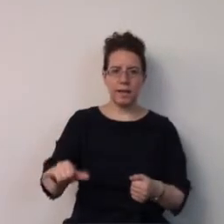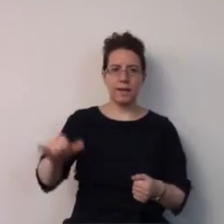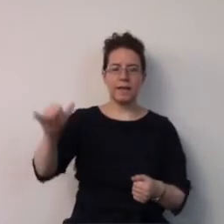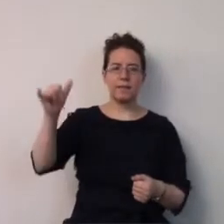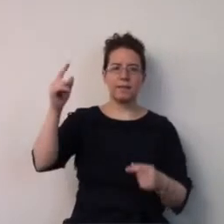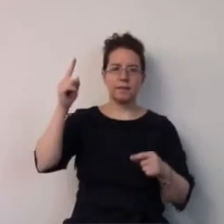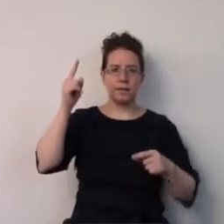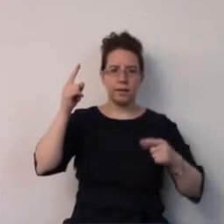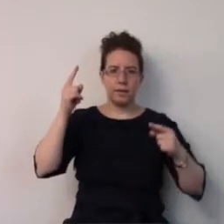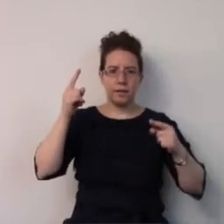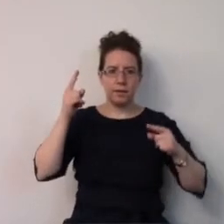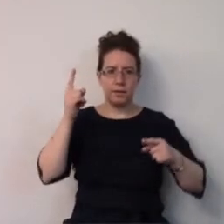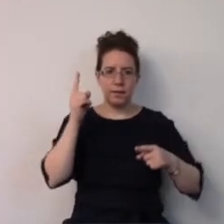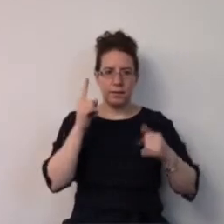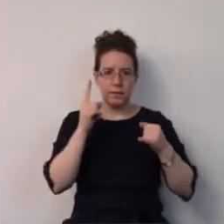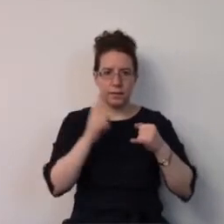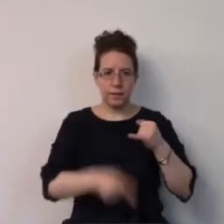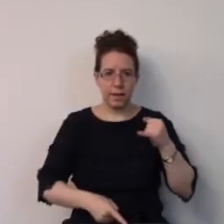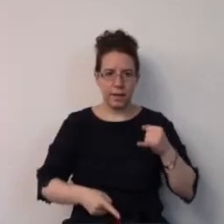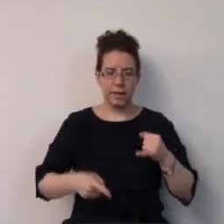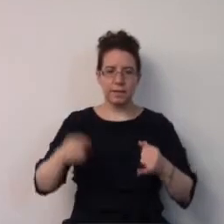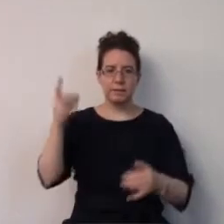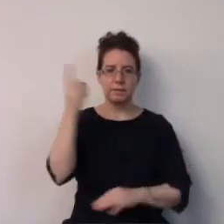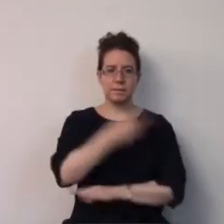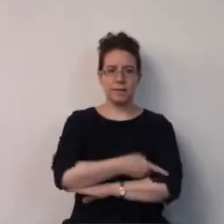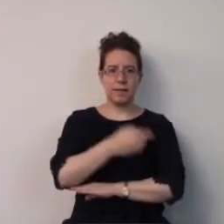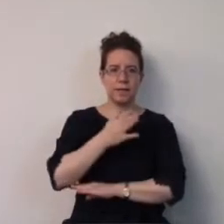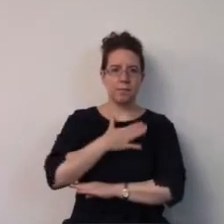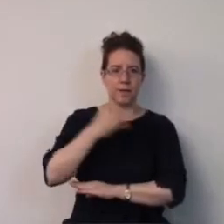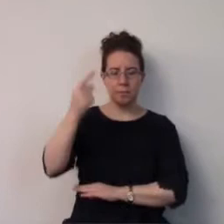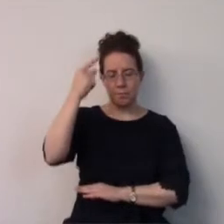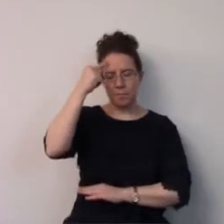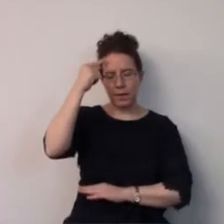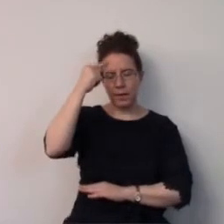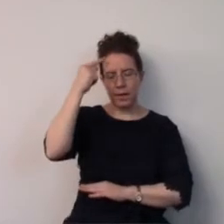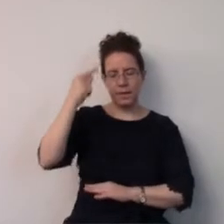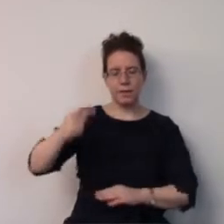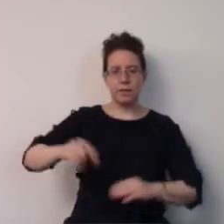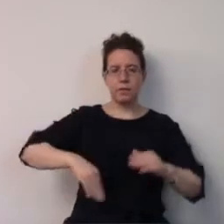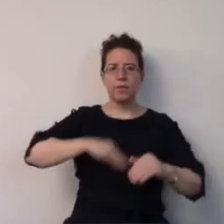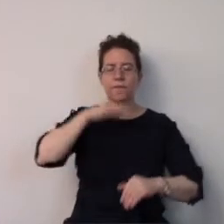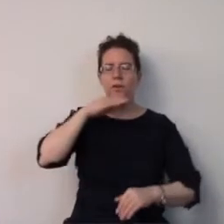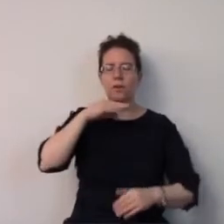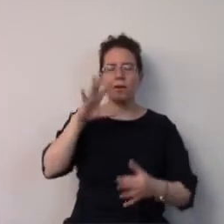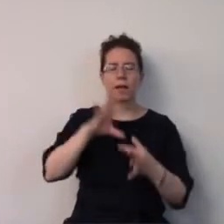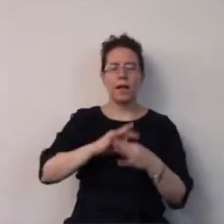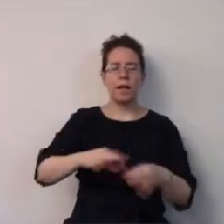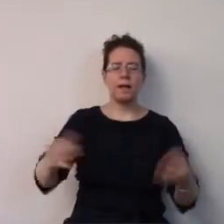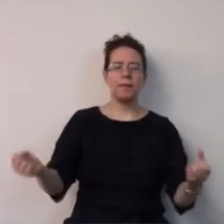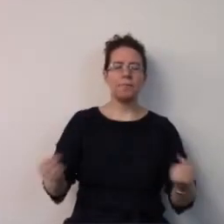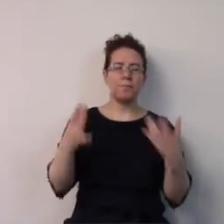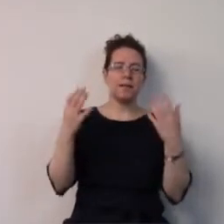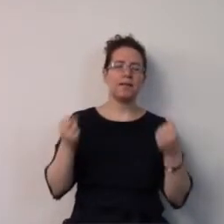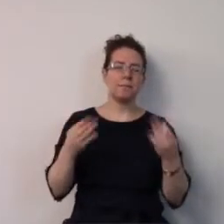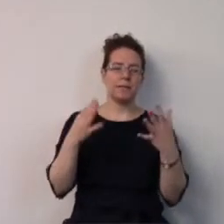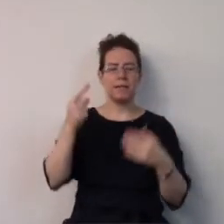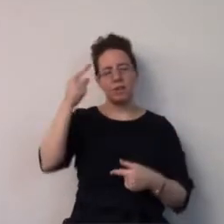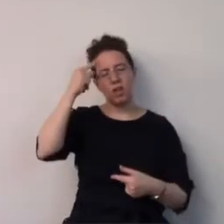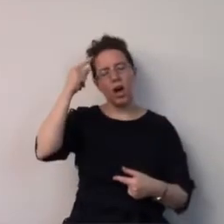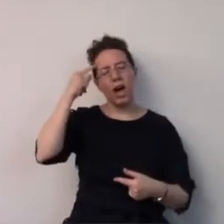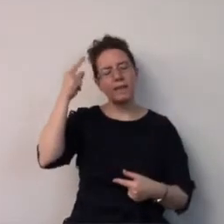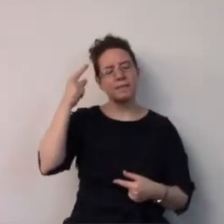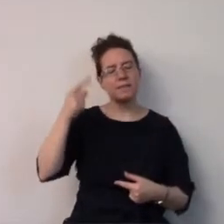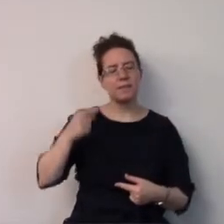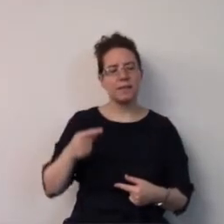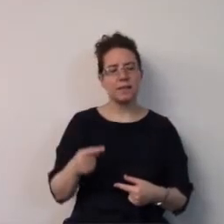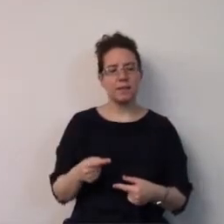I will prevail in faith that I'll be used. All right.